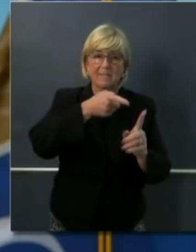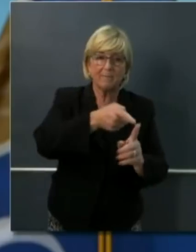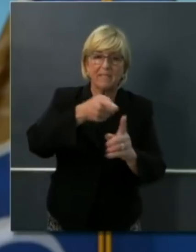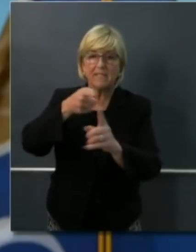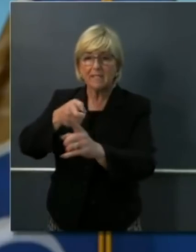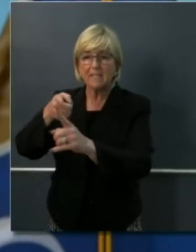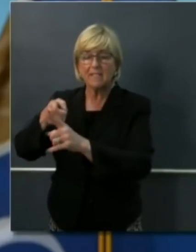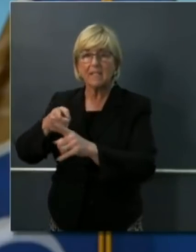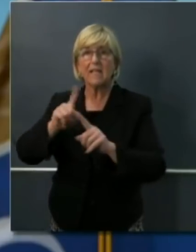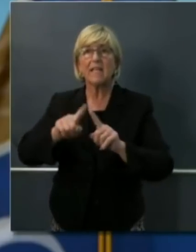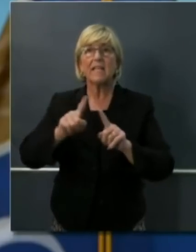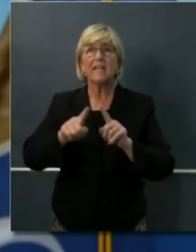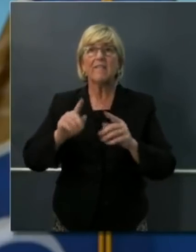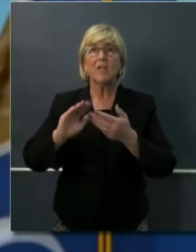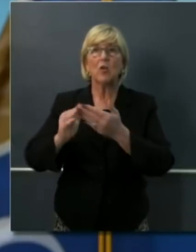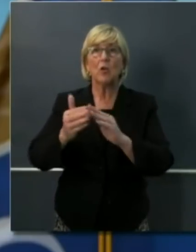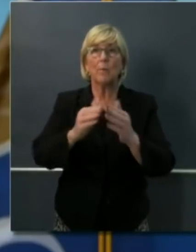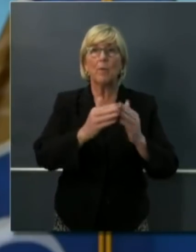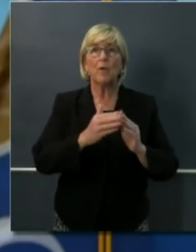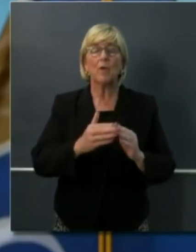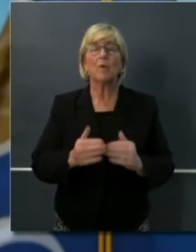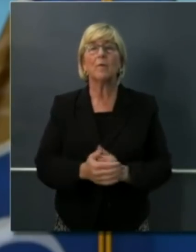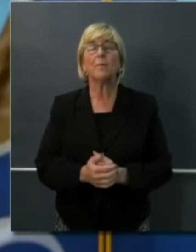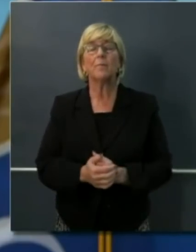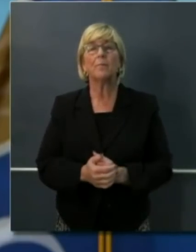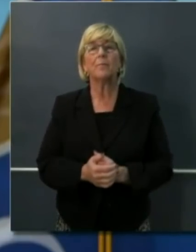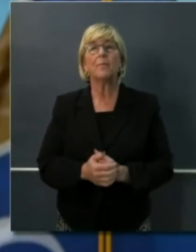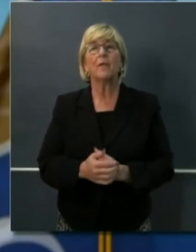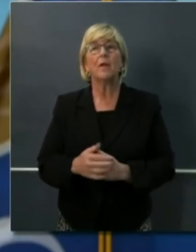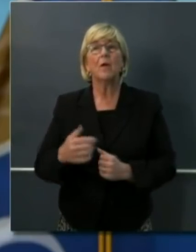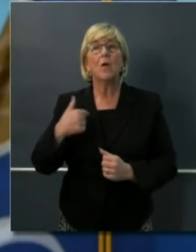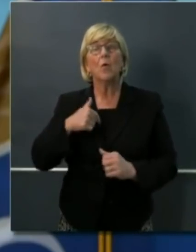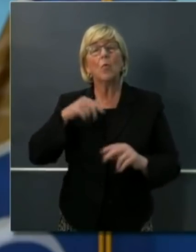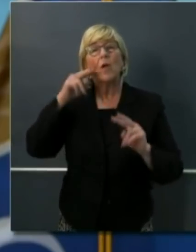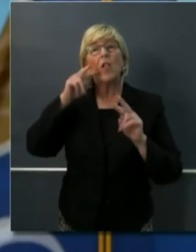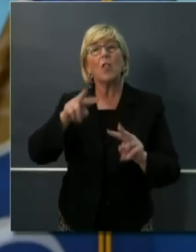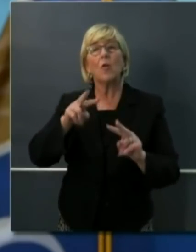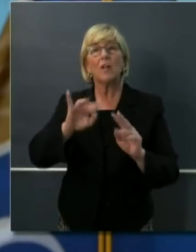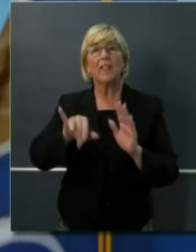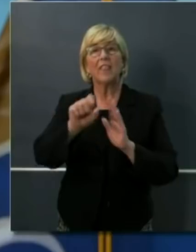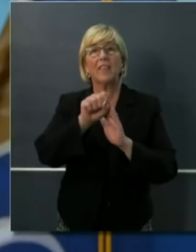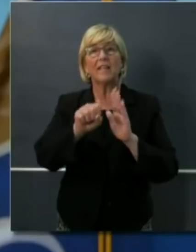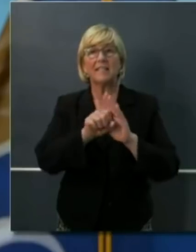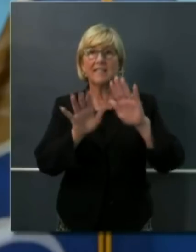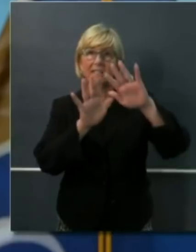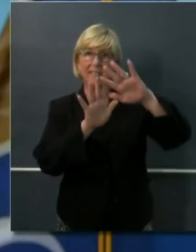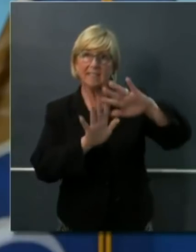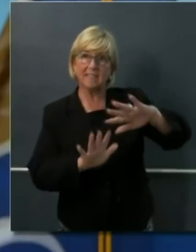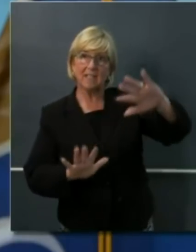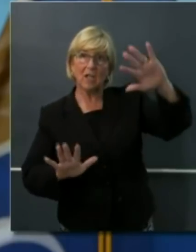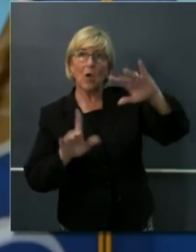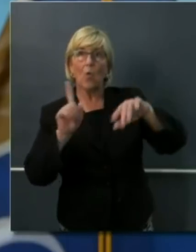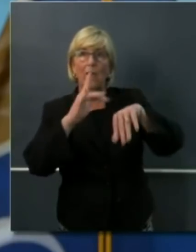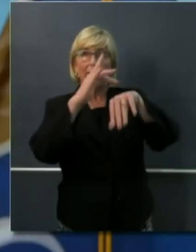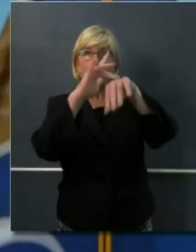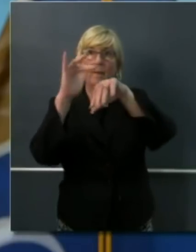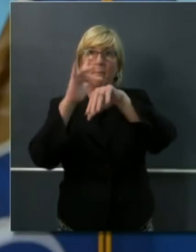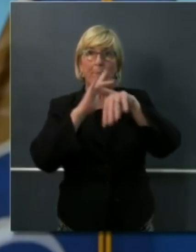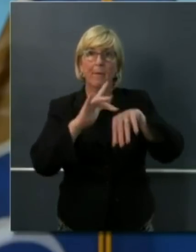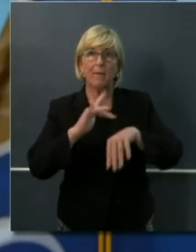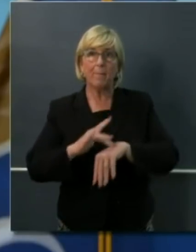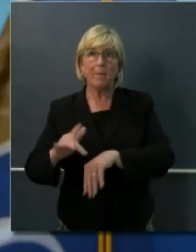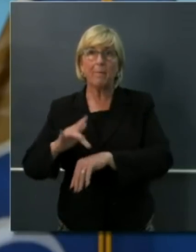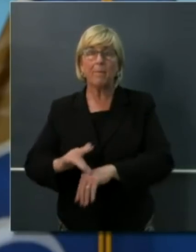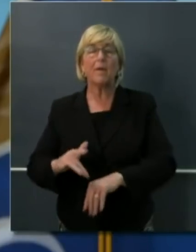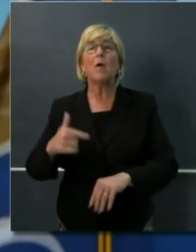rural communities. We've put together a heat map of the state where we define testing deserts. And we're going to begin to